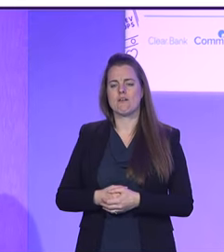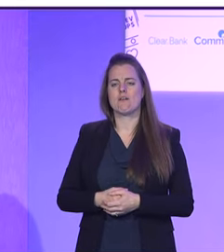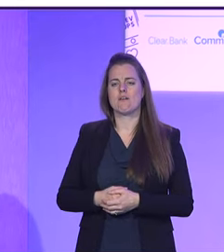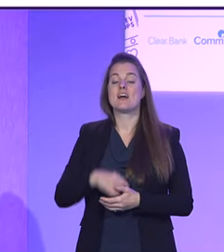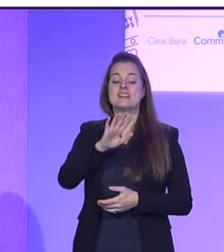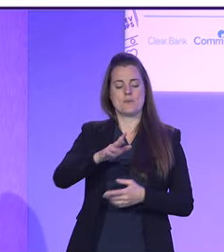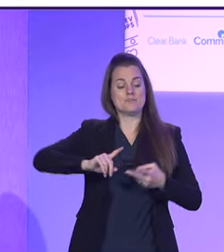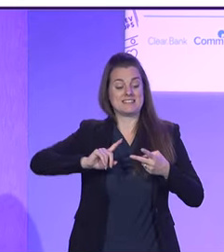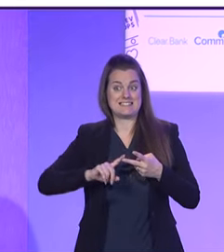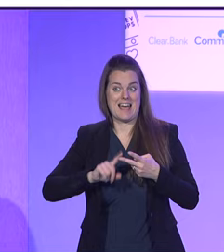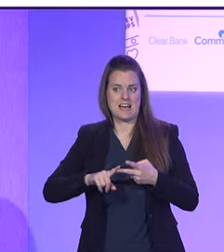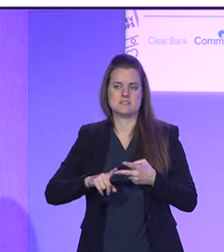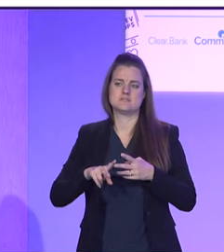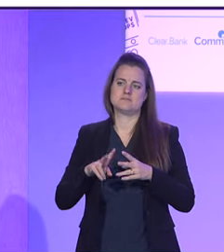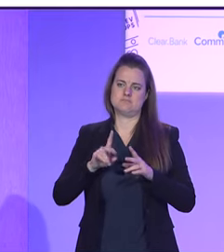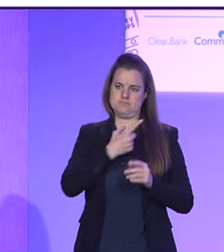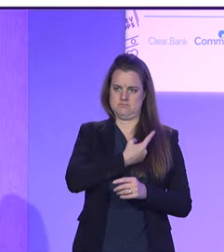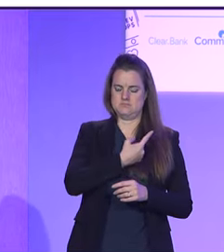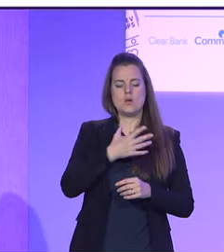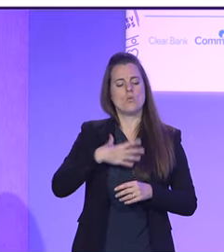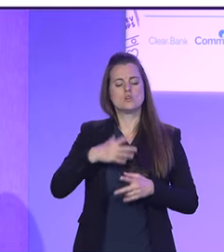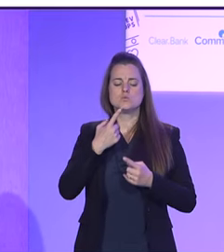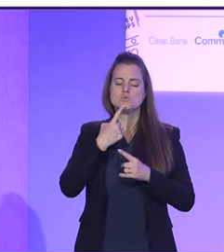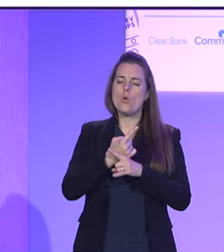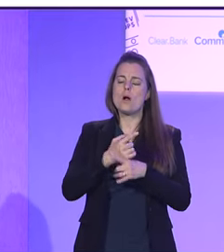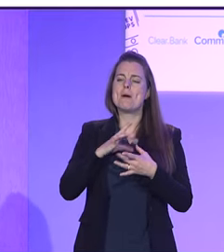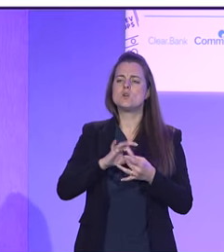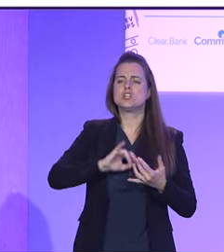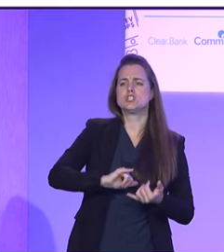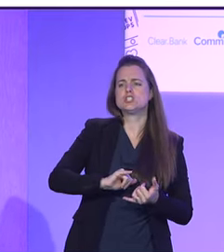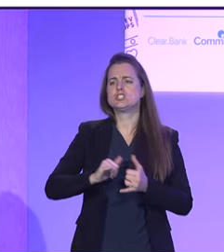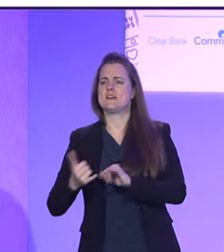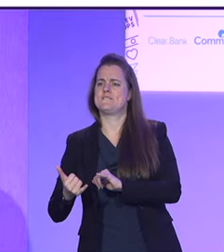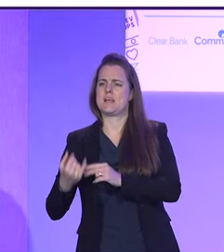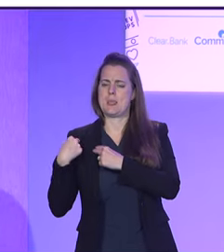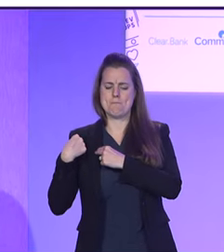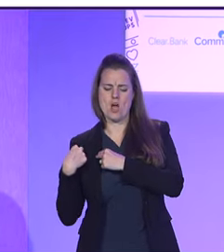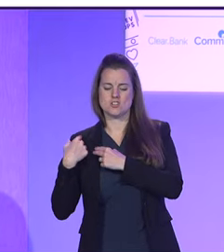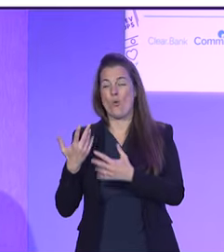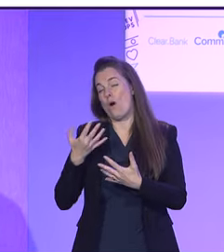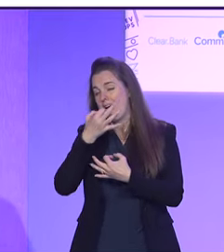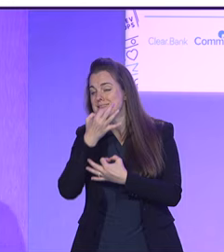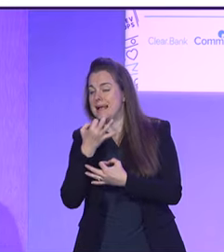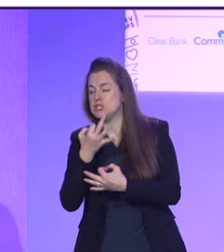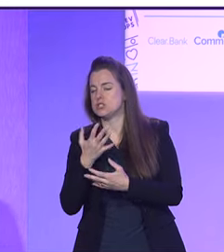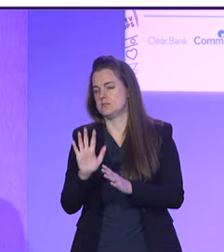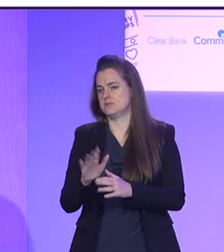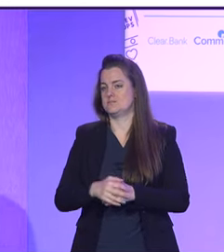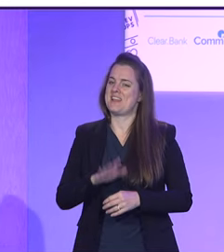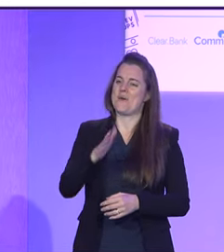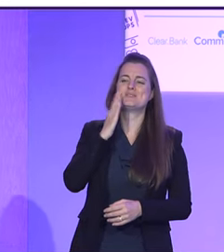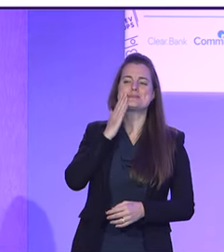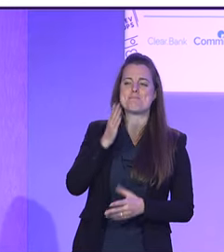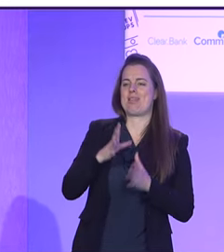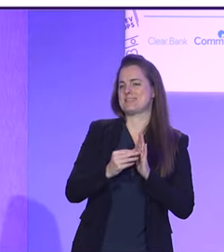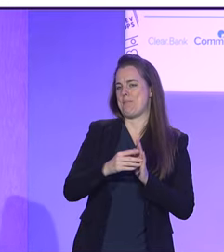archetype I want to talk about is called shifting the burden or addiction. And there's a very popular example, which is coffee.